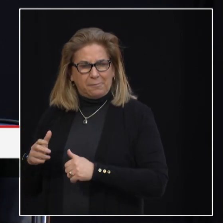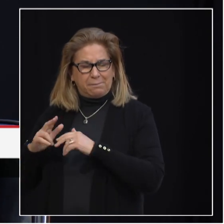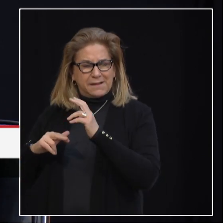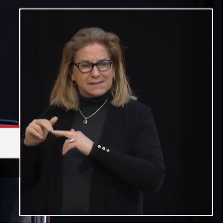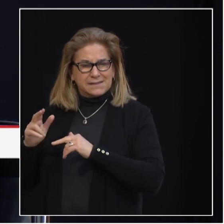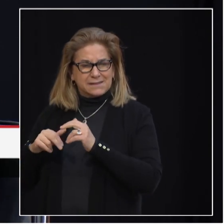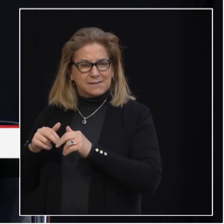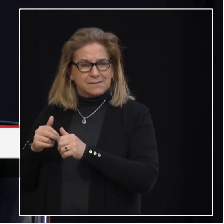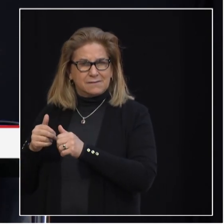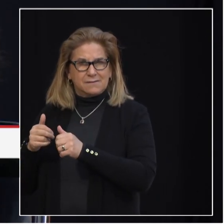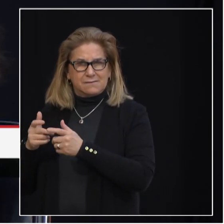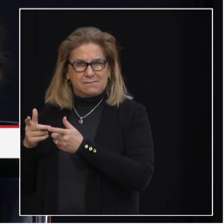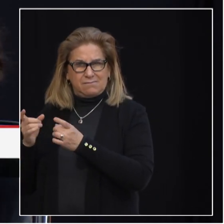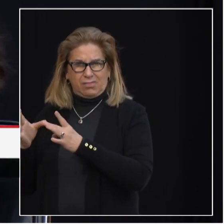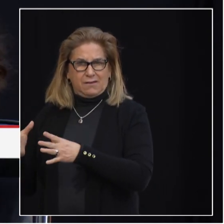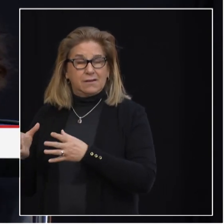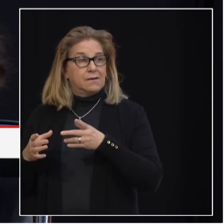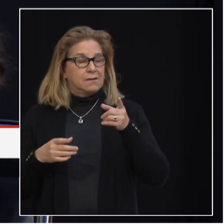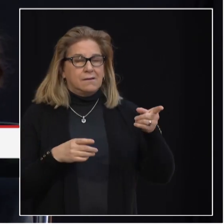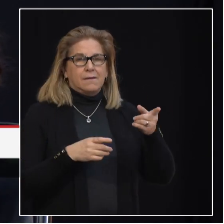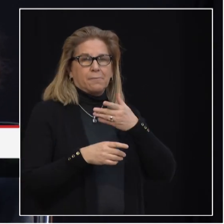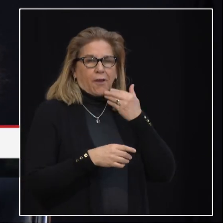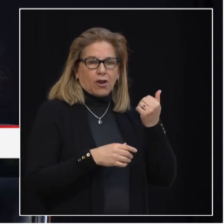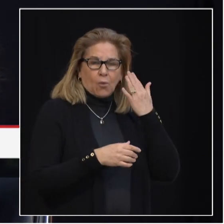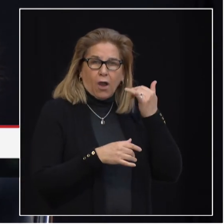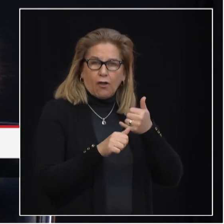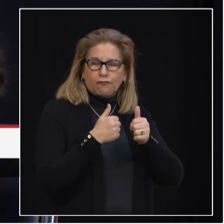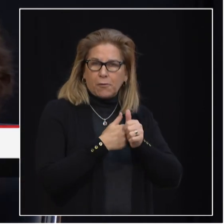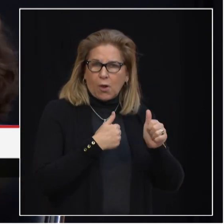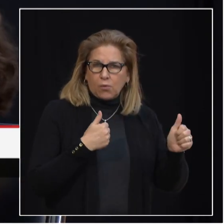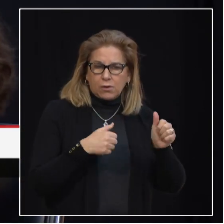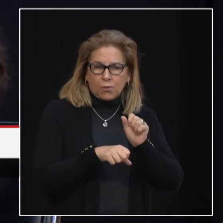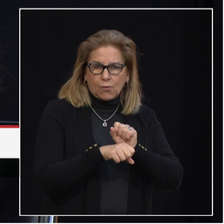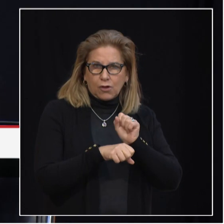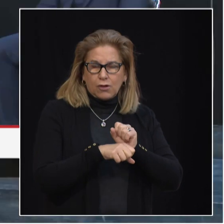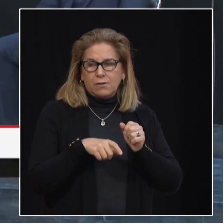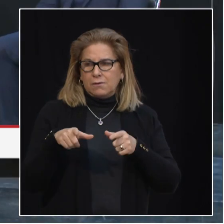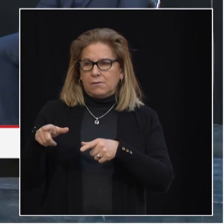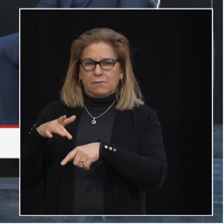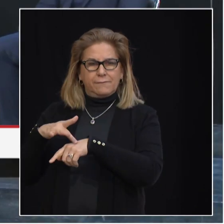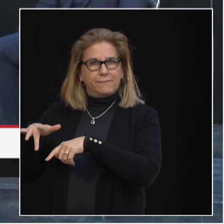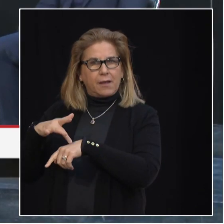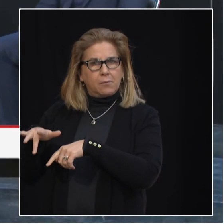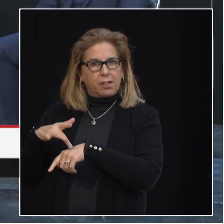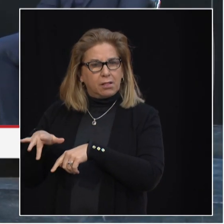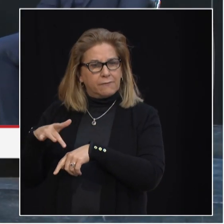policies to kind of shed some space too. That's great. And I think it's important to note that,